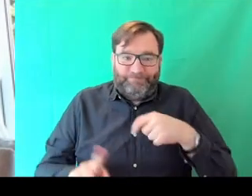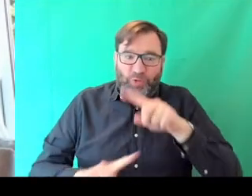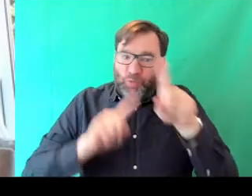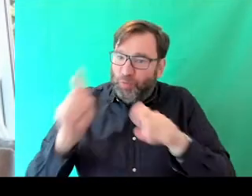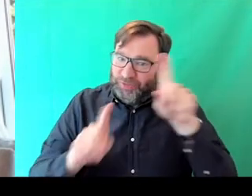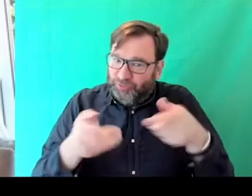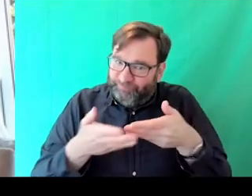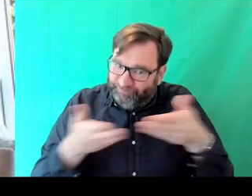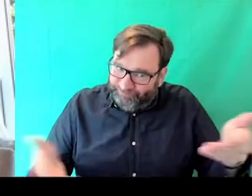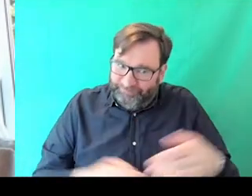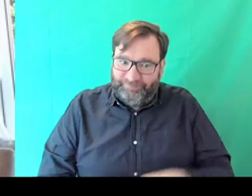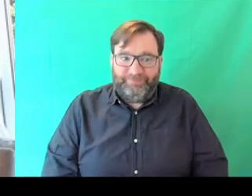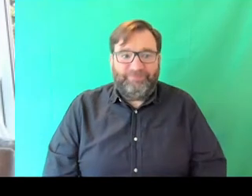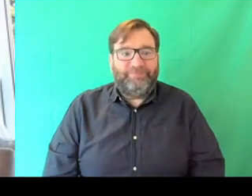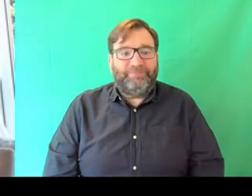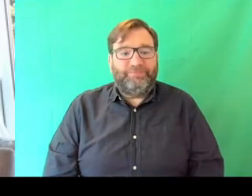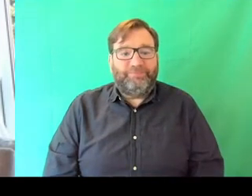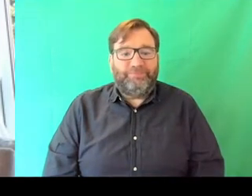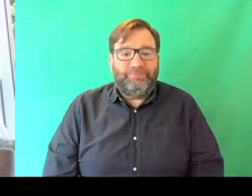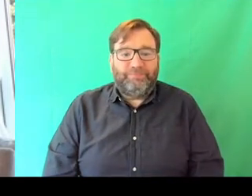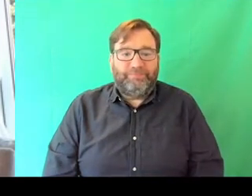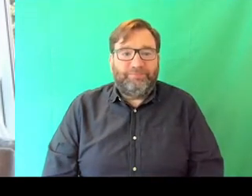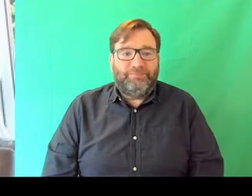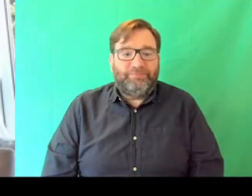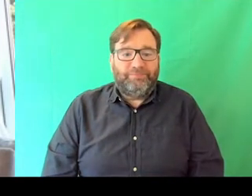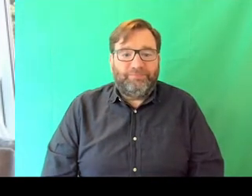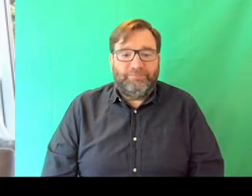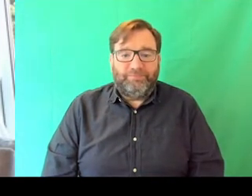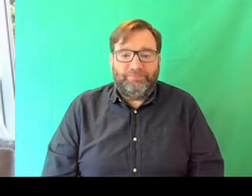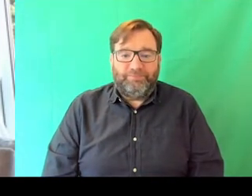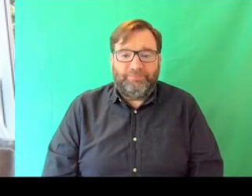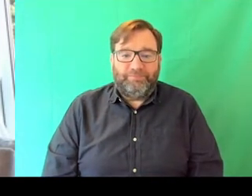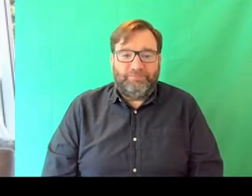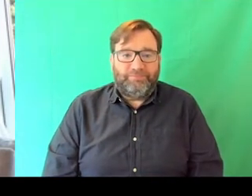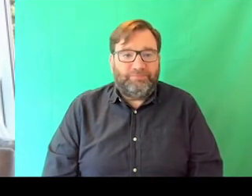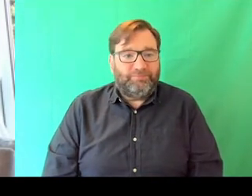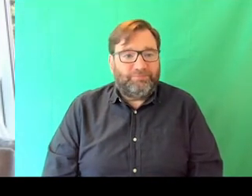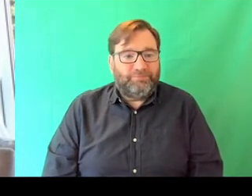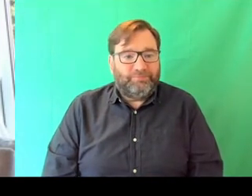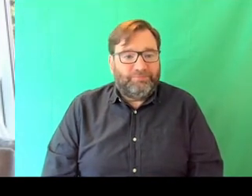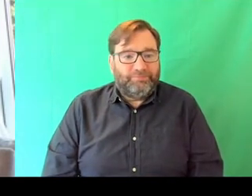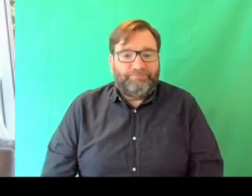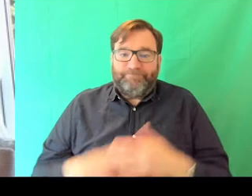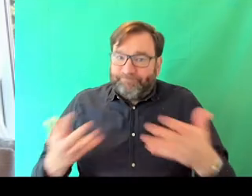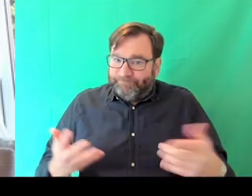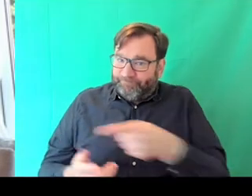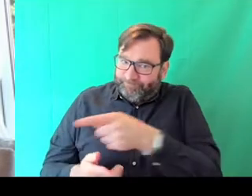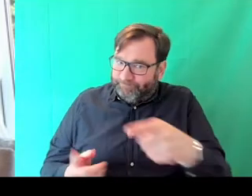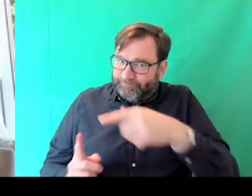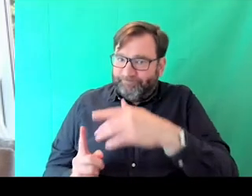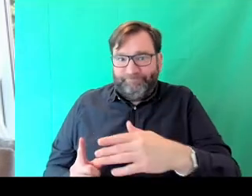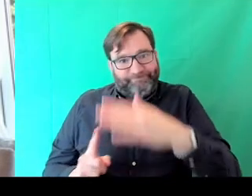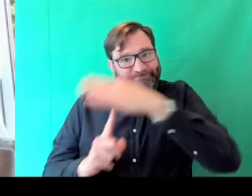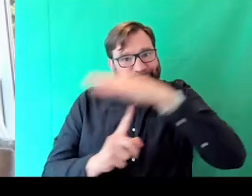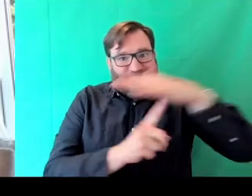successful careers in business. When we think of leadership and teamwork, there are so many parallels between sport and business. A 2007